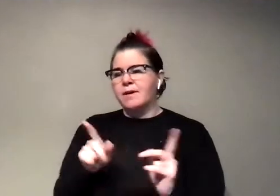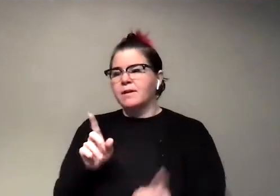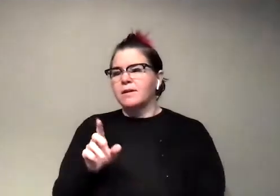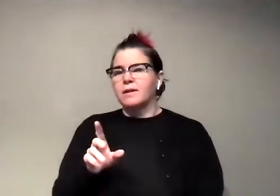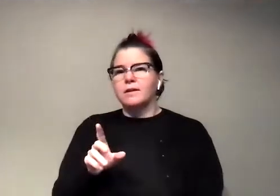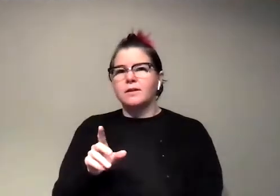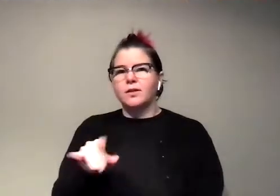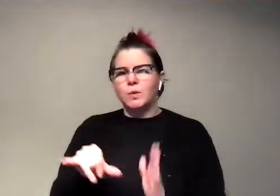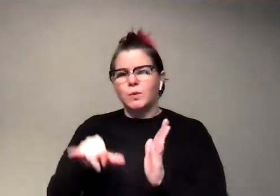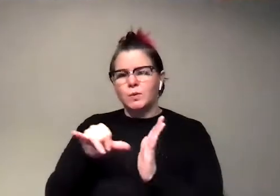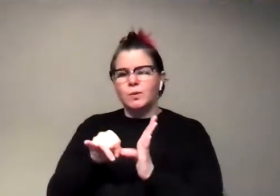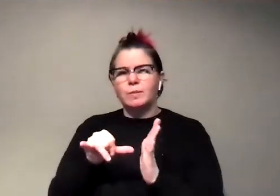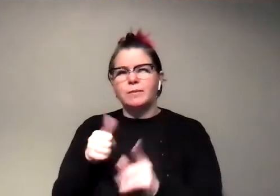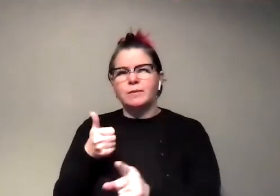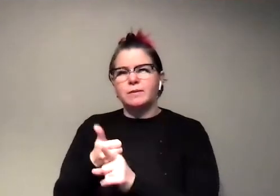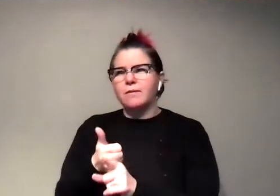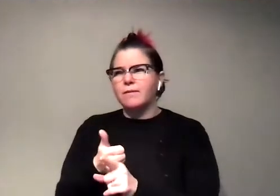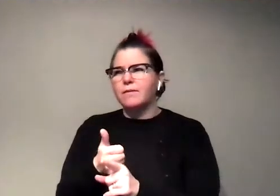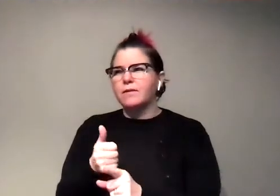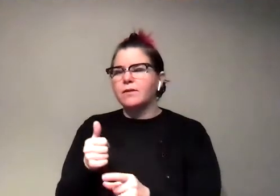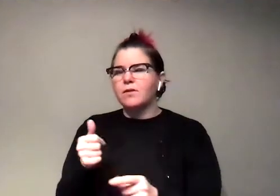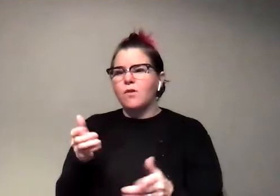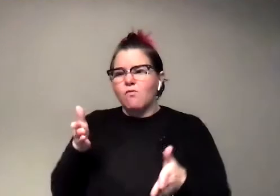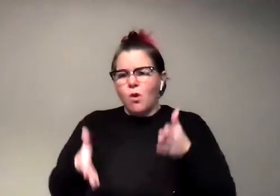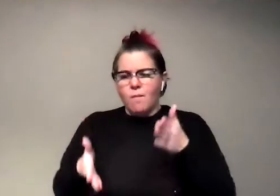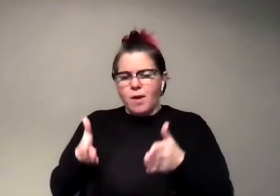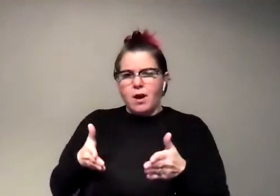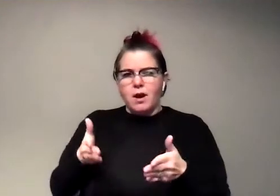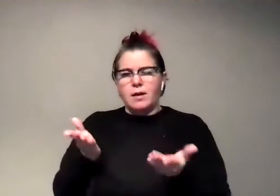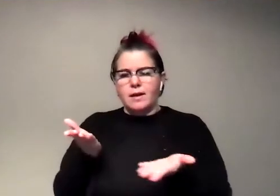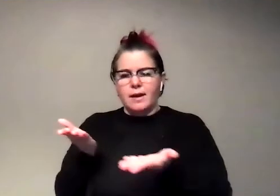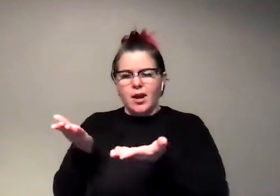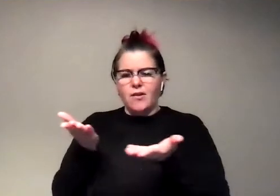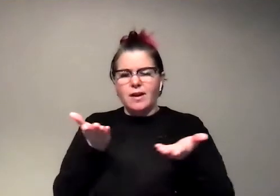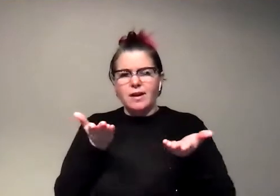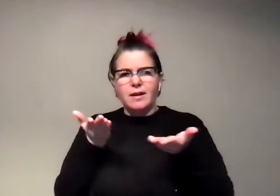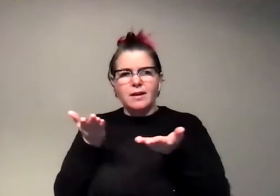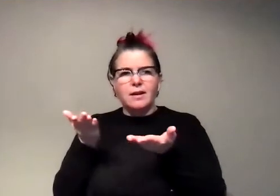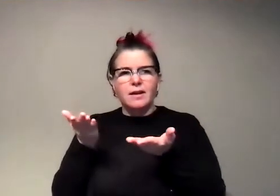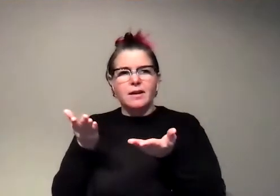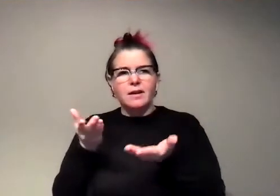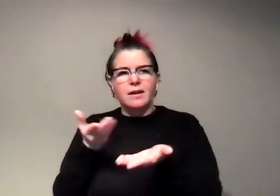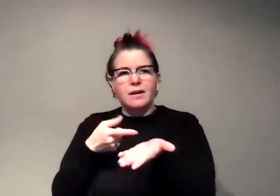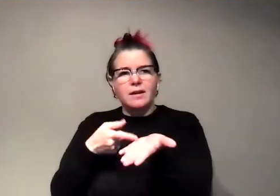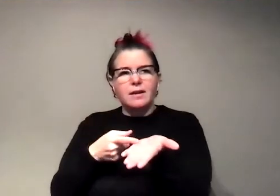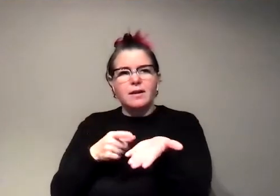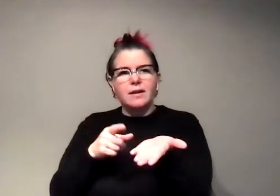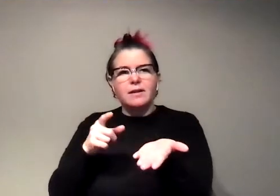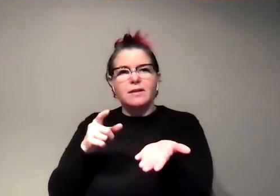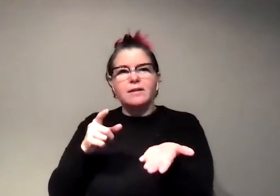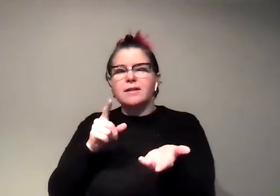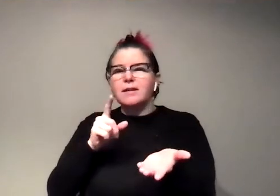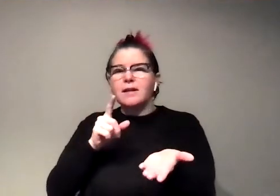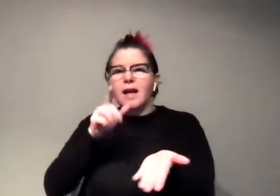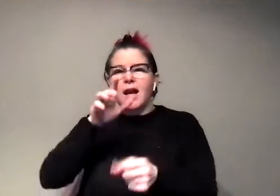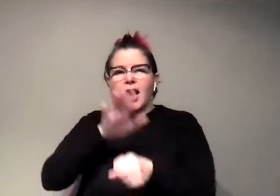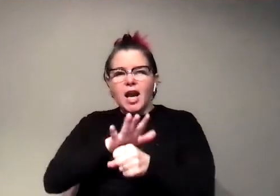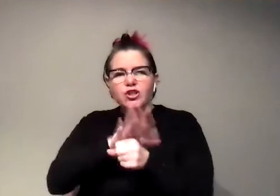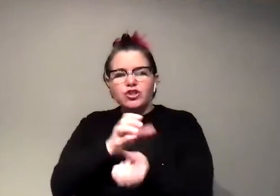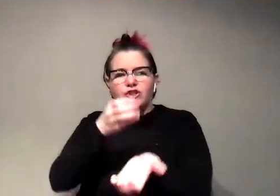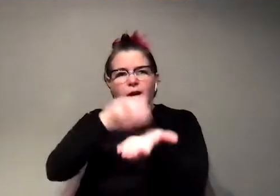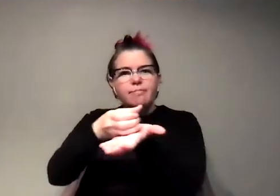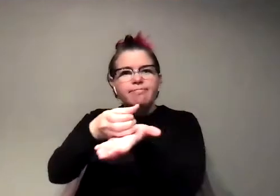YouTube video of this little robot that is carrying around a container of Heinz tomato ketchup, and it's like driving around and just